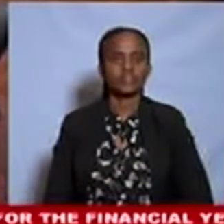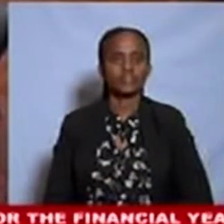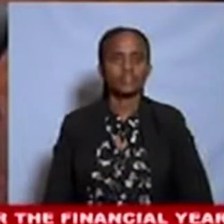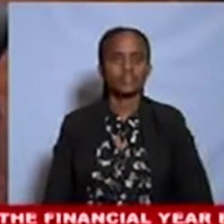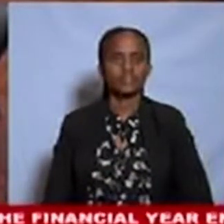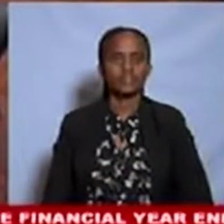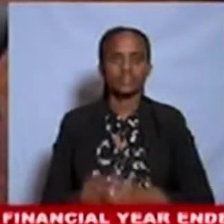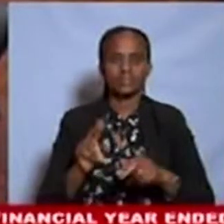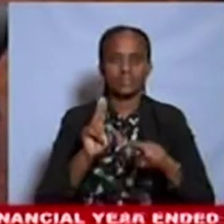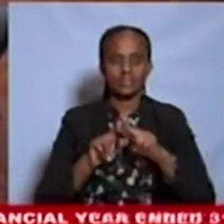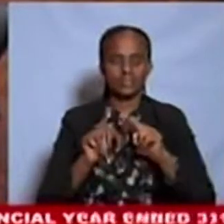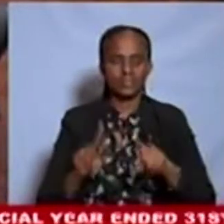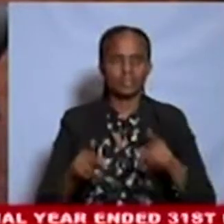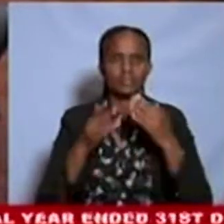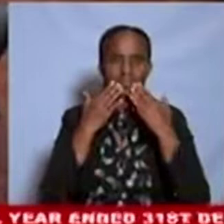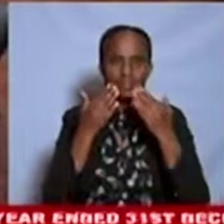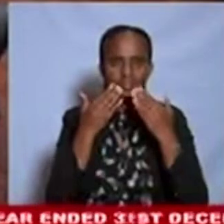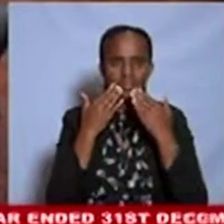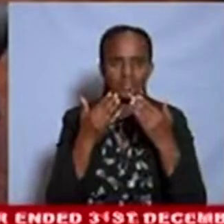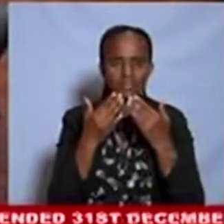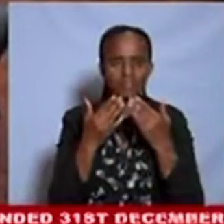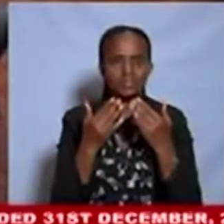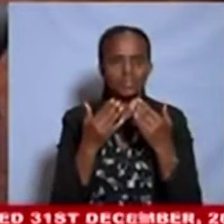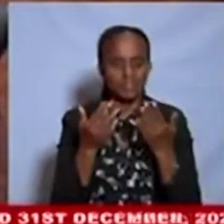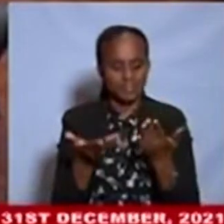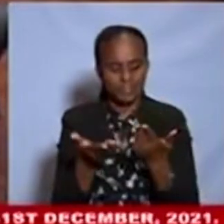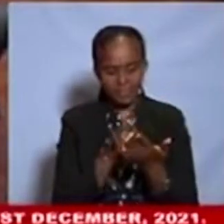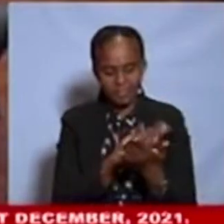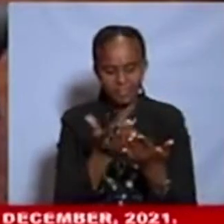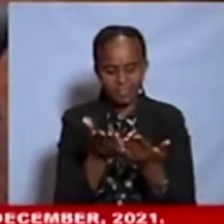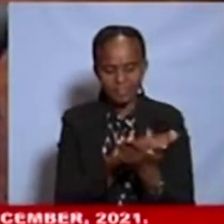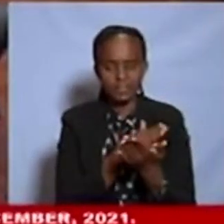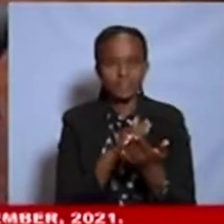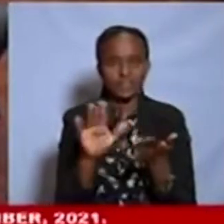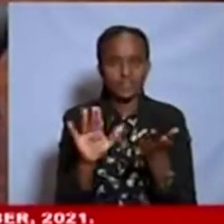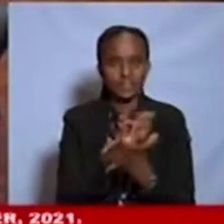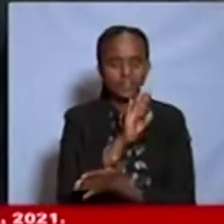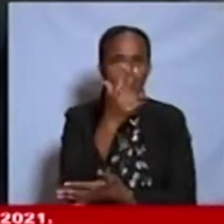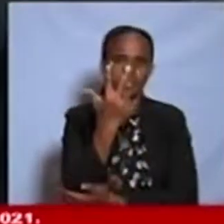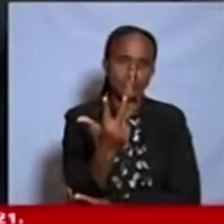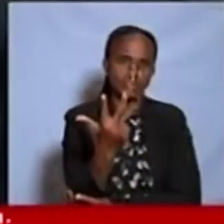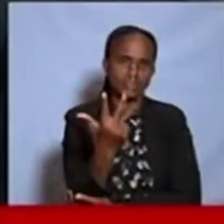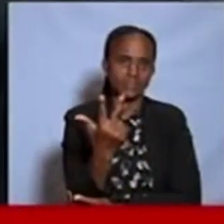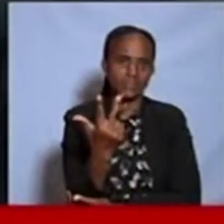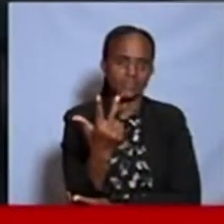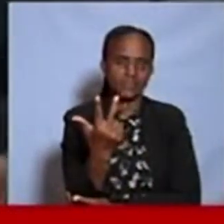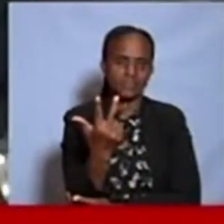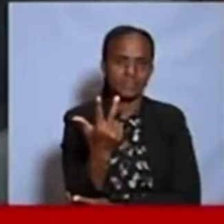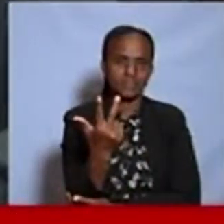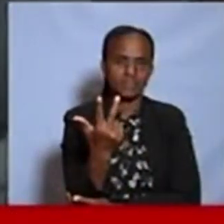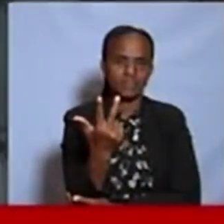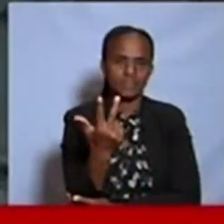Thank you very much, Chair. I'll take you to page 3,